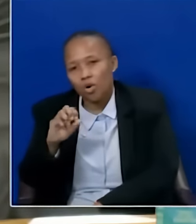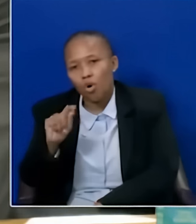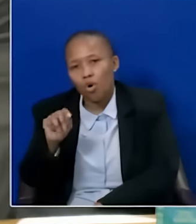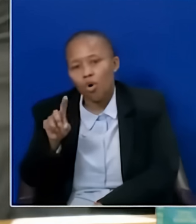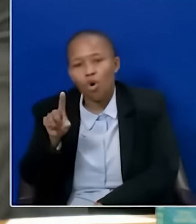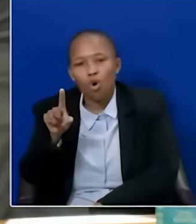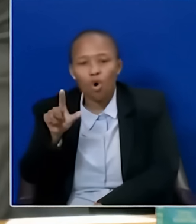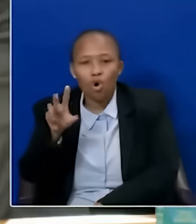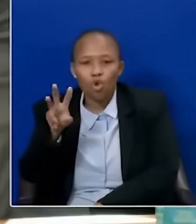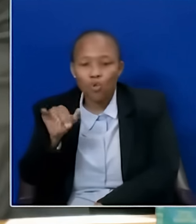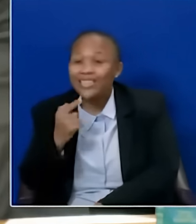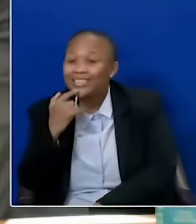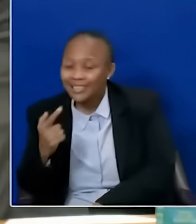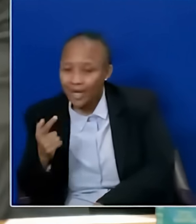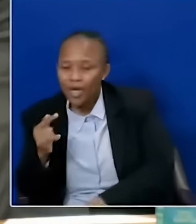was linked